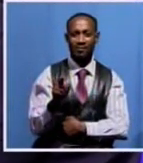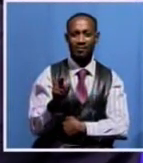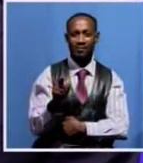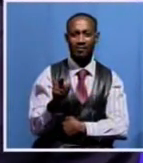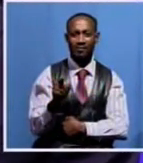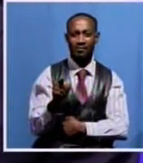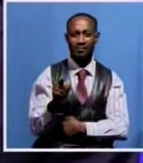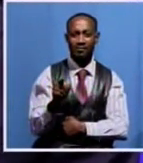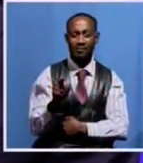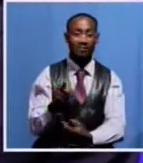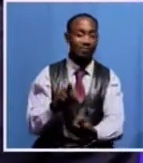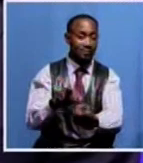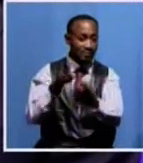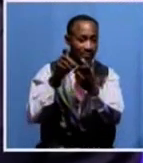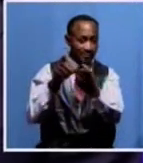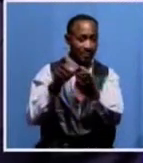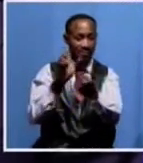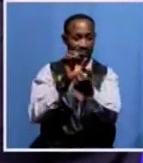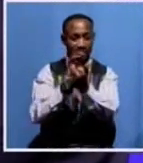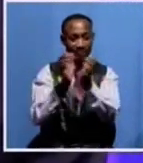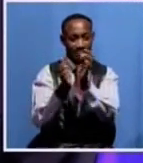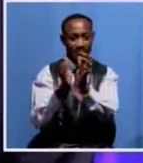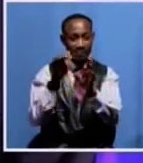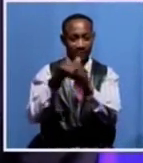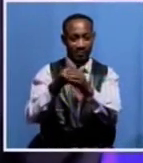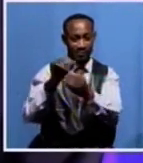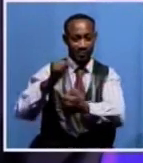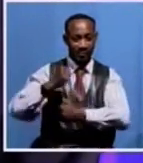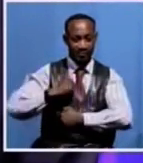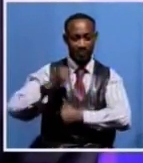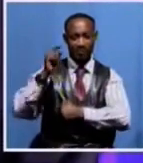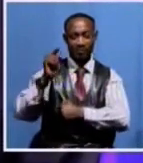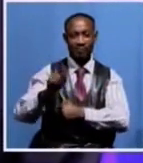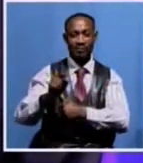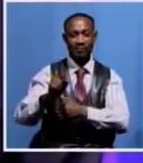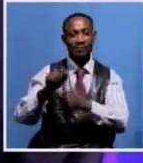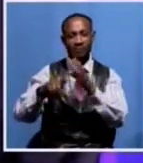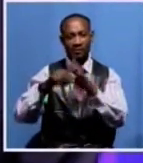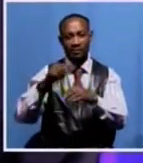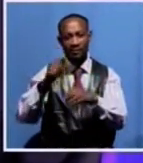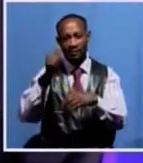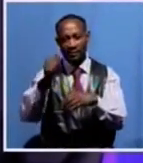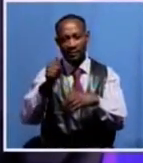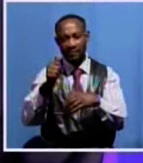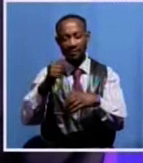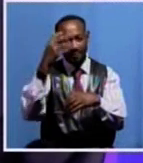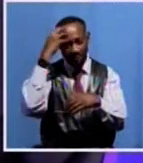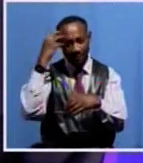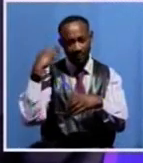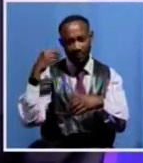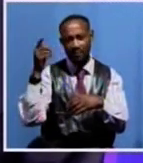the technology in the defense sector changes very quickly, and you find yourself with a lot of obsolete equipment and